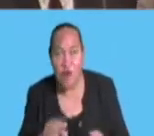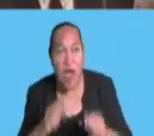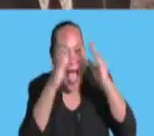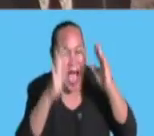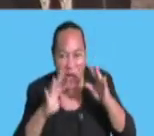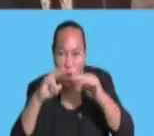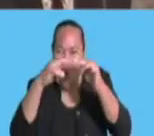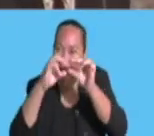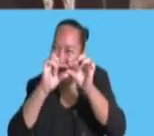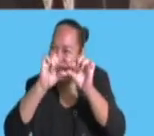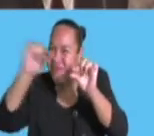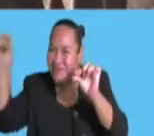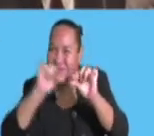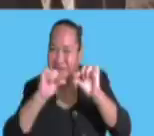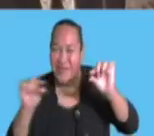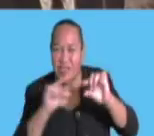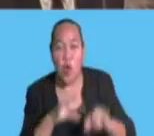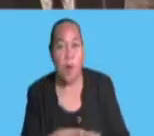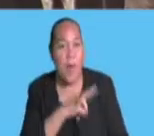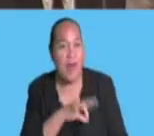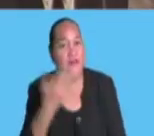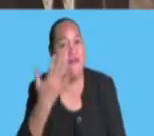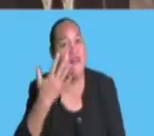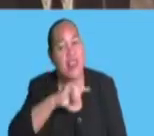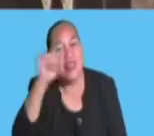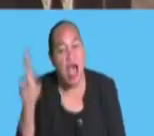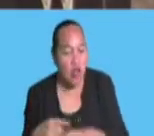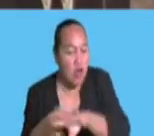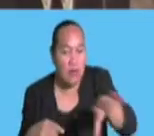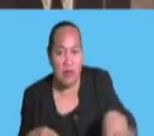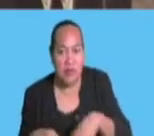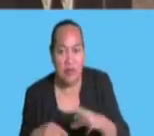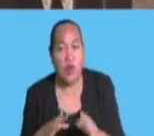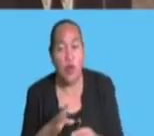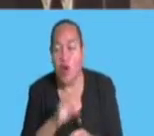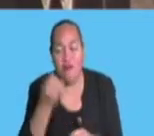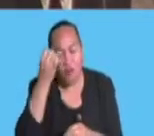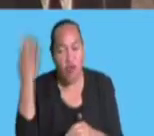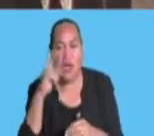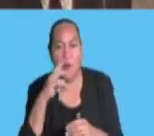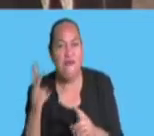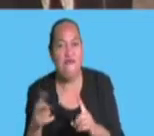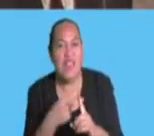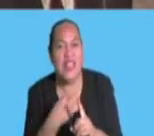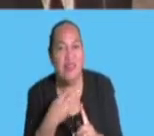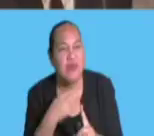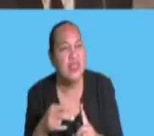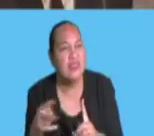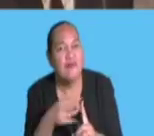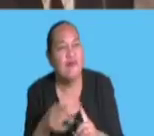initiatives for 3,000 households, benefiting 15,000 individuals. We have not forgotten the victims of the 2 major destructive